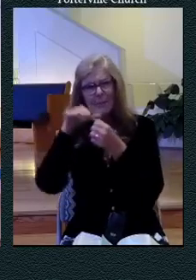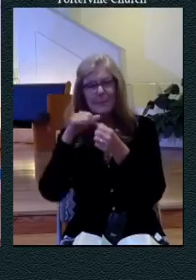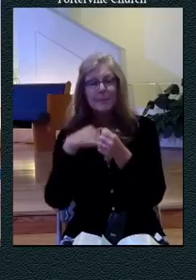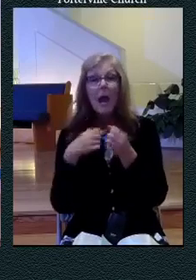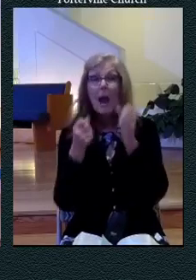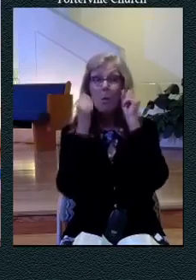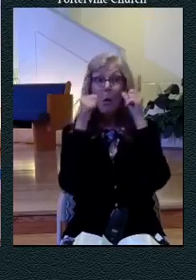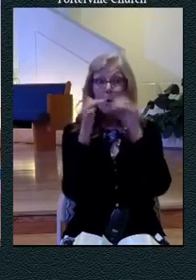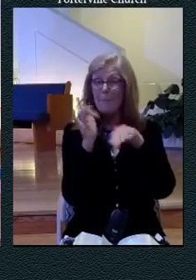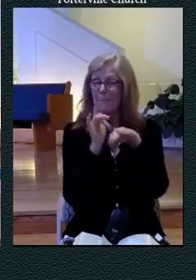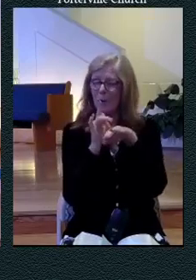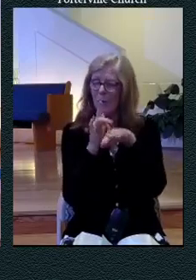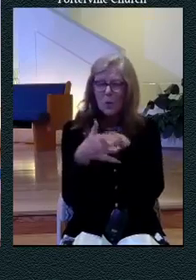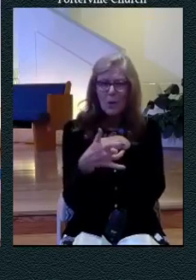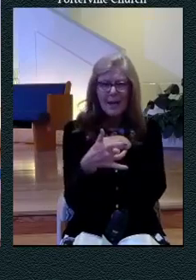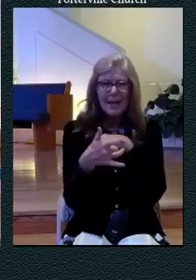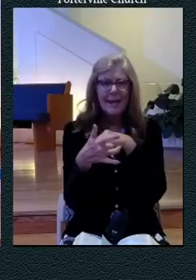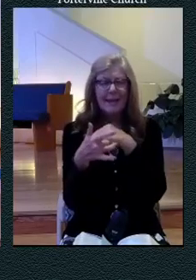early, quite early, and